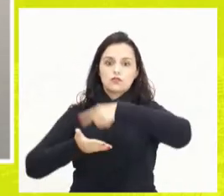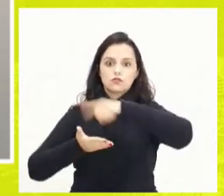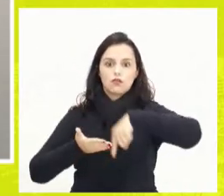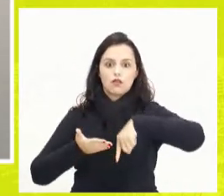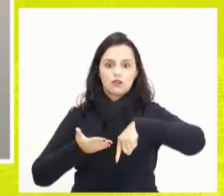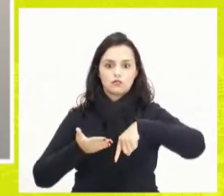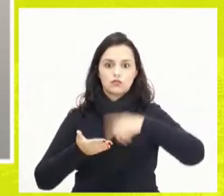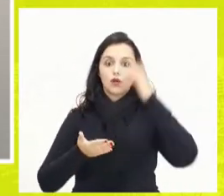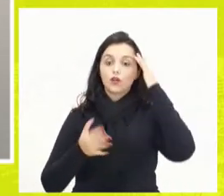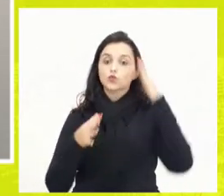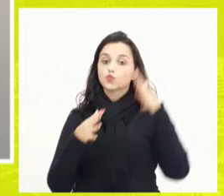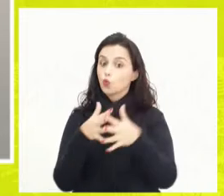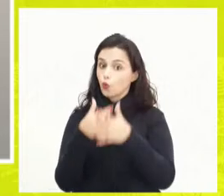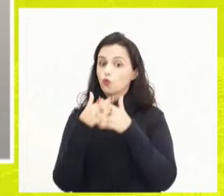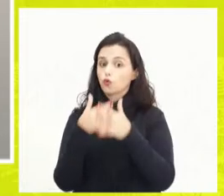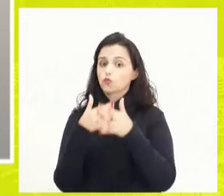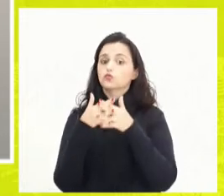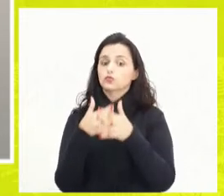canceled